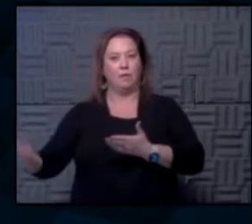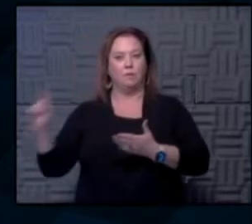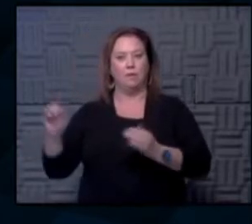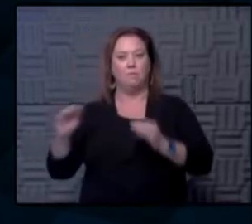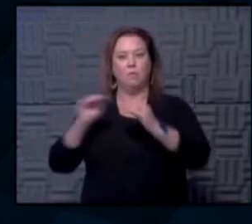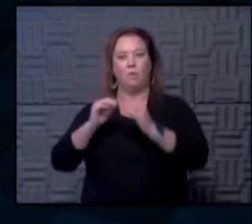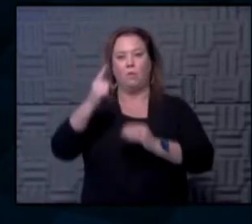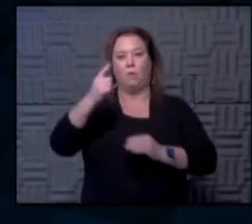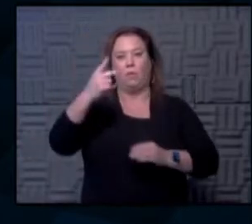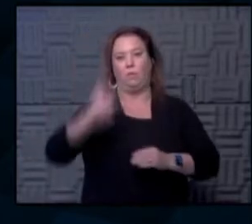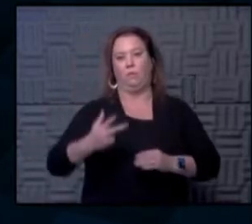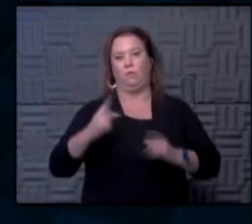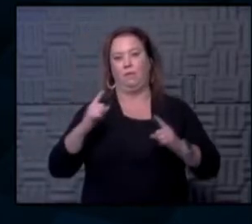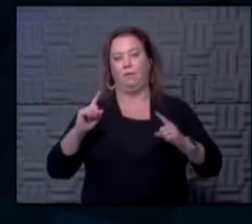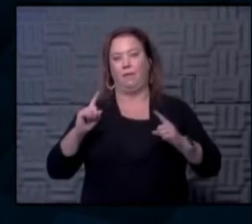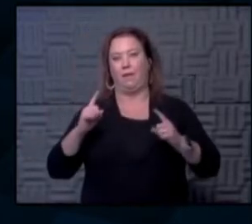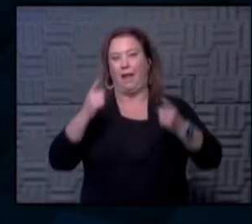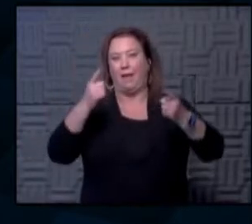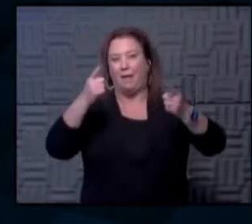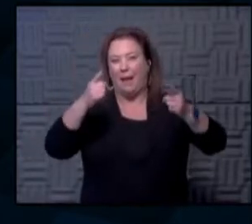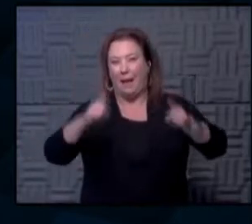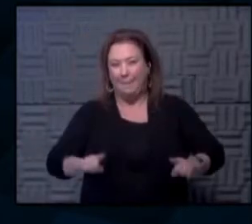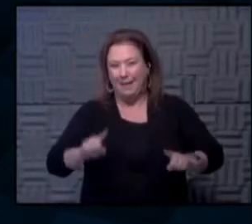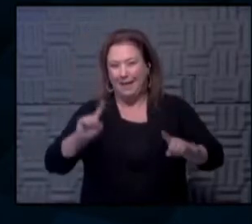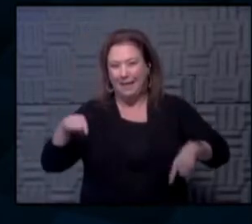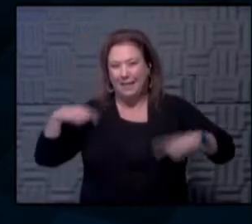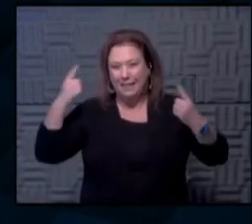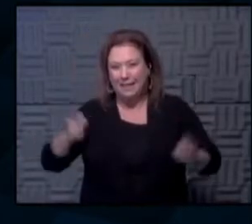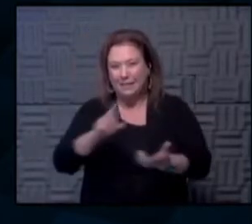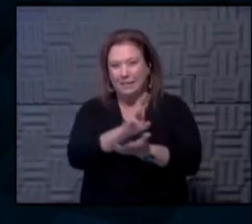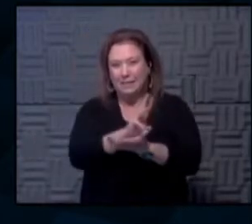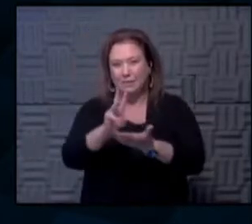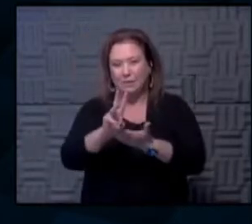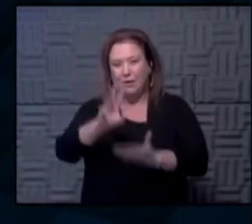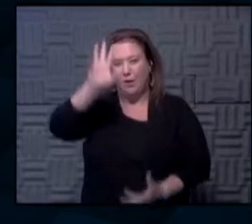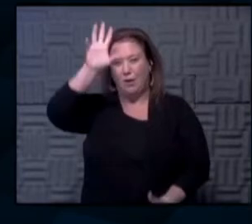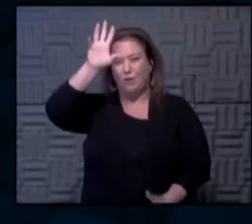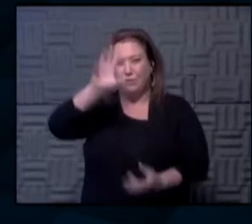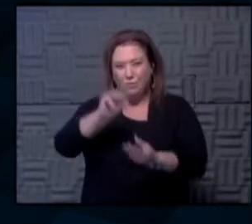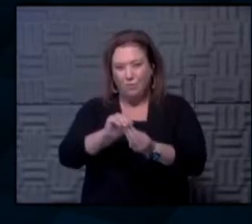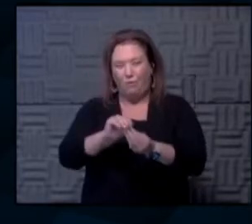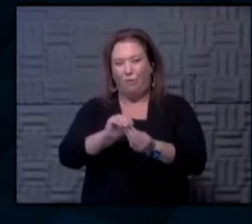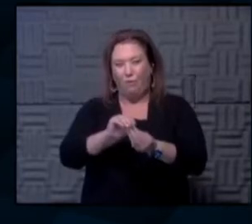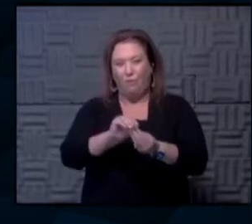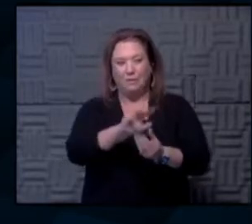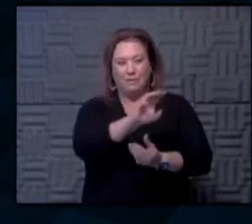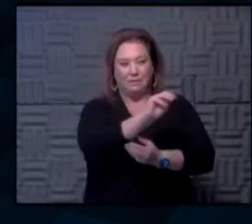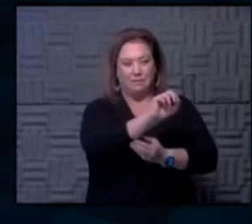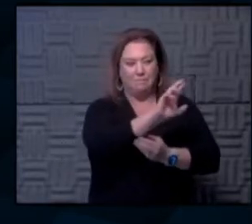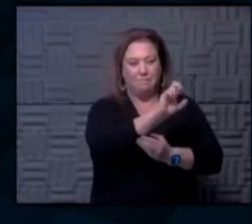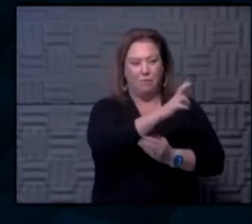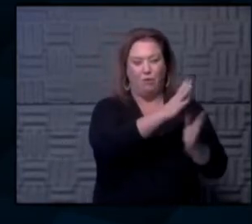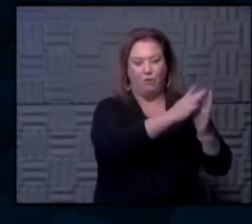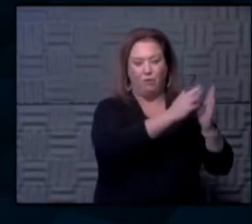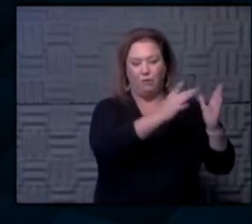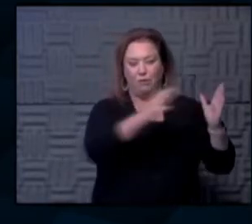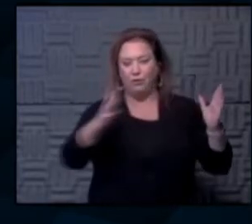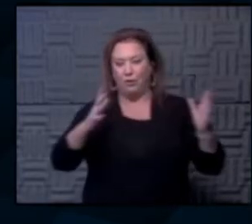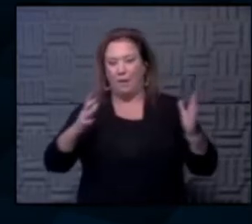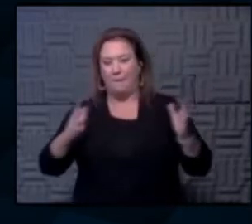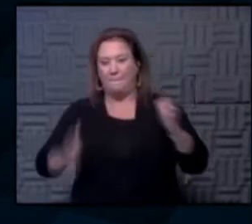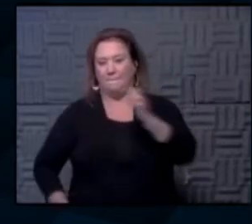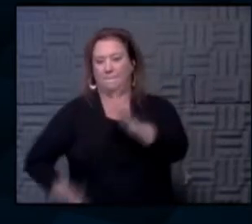of our admissions have happened in the last 6 weeks. A third of the total admissions to the hospital since March have happened in the last 6 weeks. As more people get